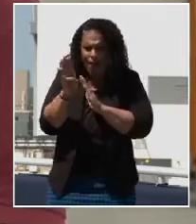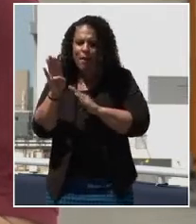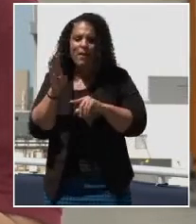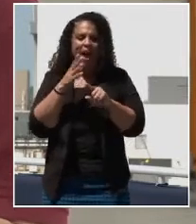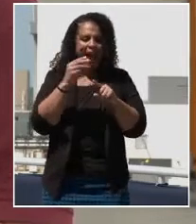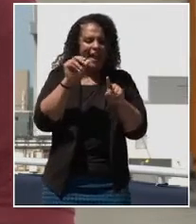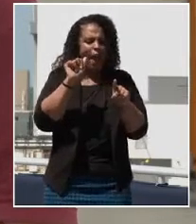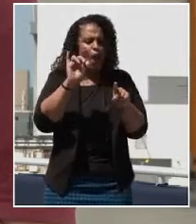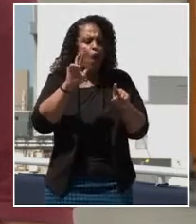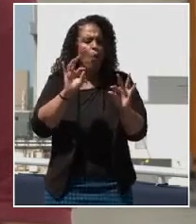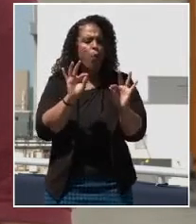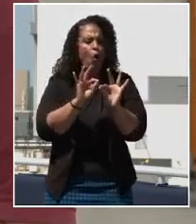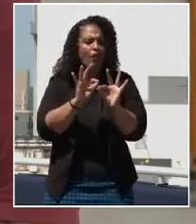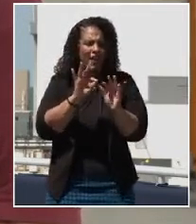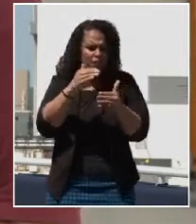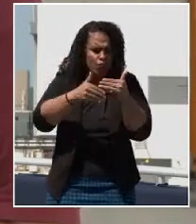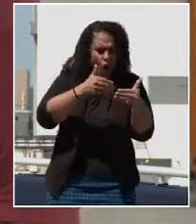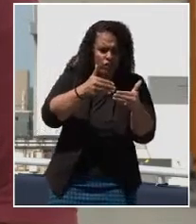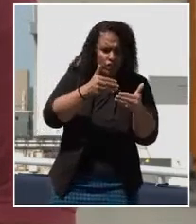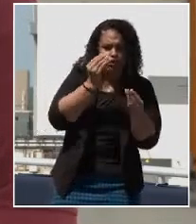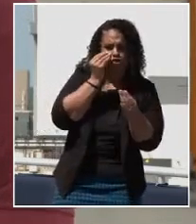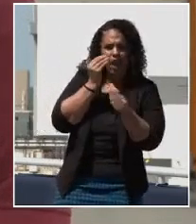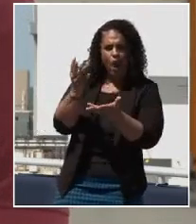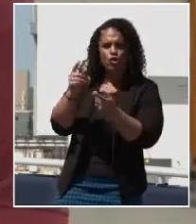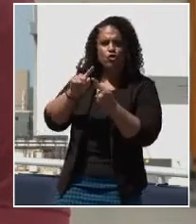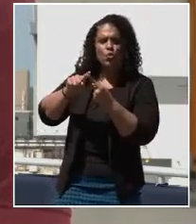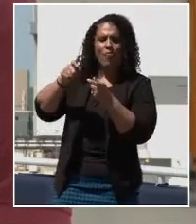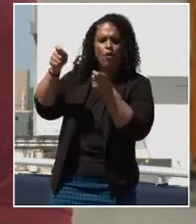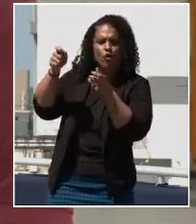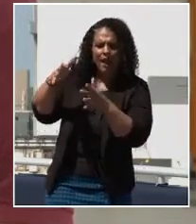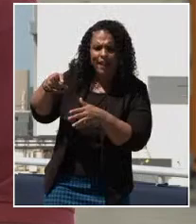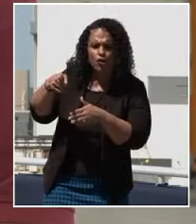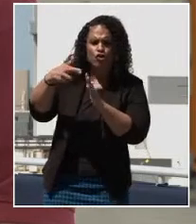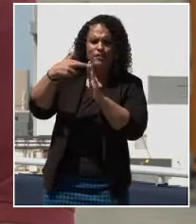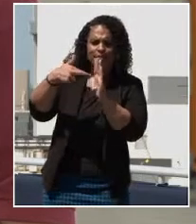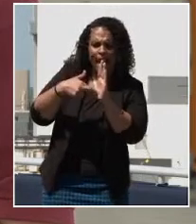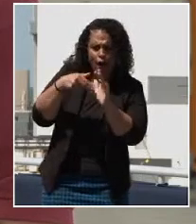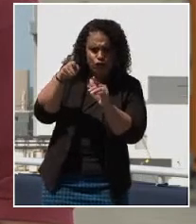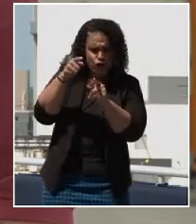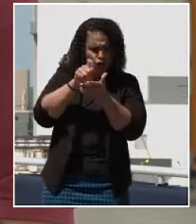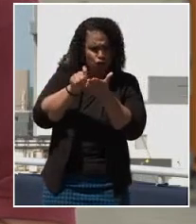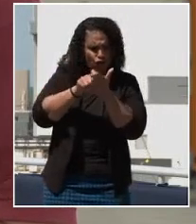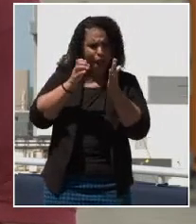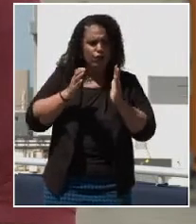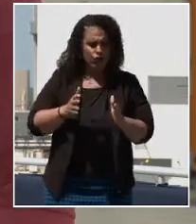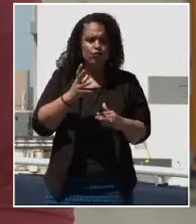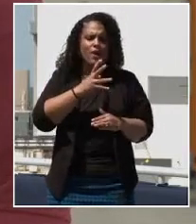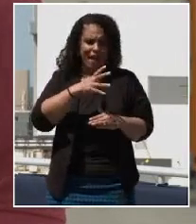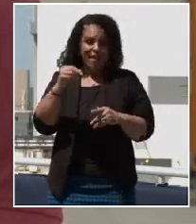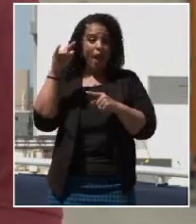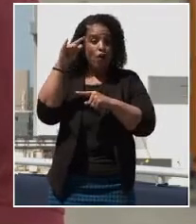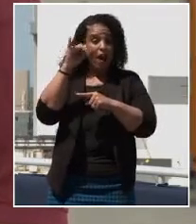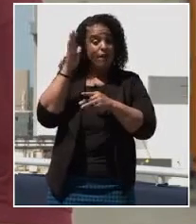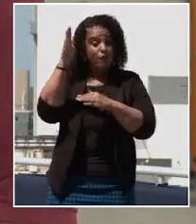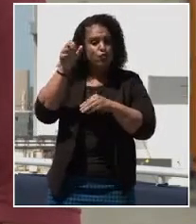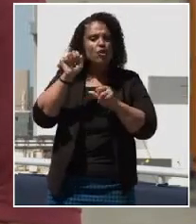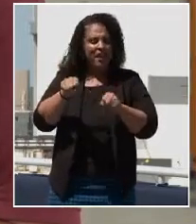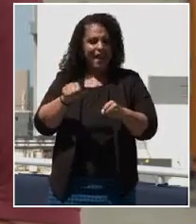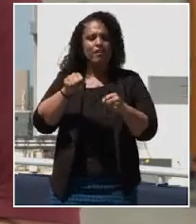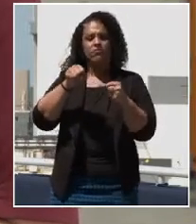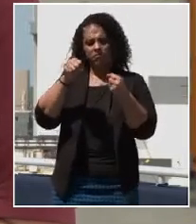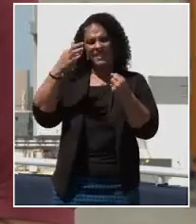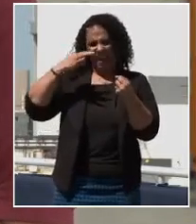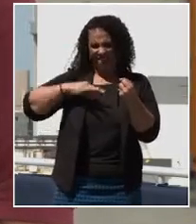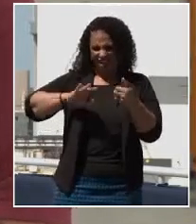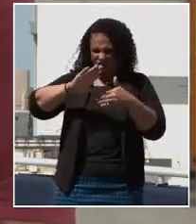airworthiness process and share that back to regulators and standards writers so that the aircraft of the future can take advantage of all